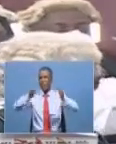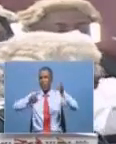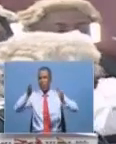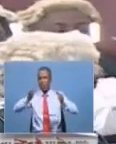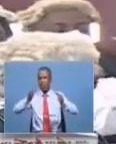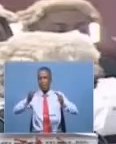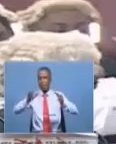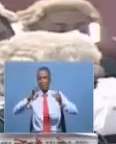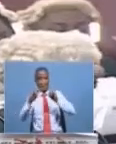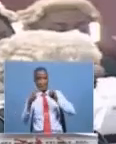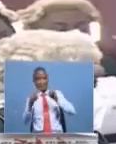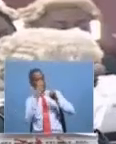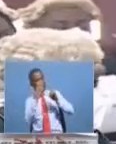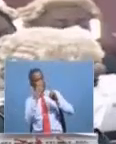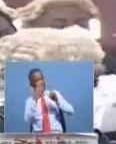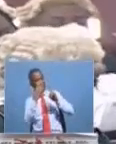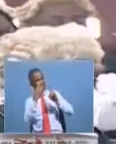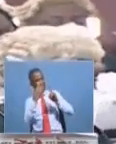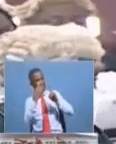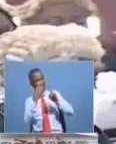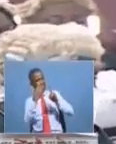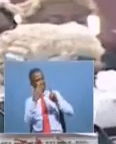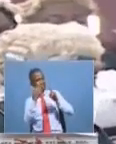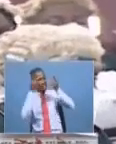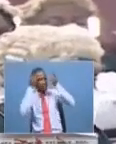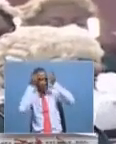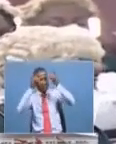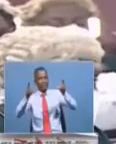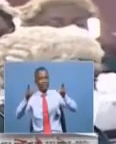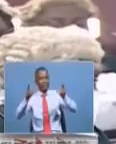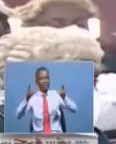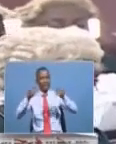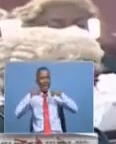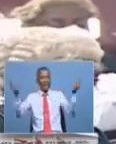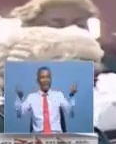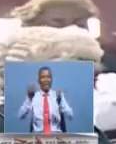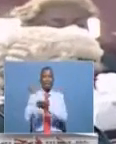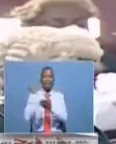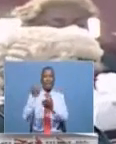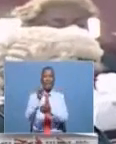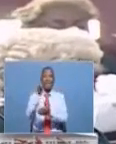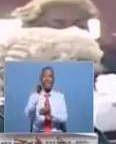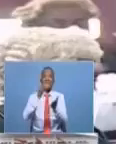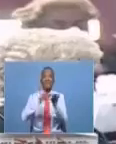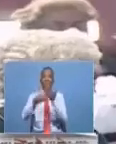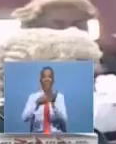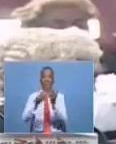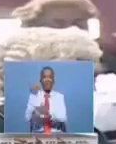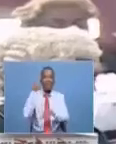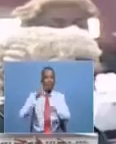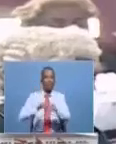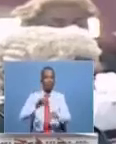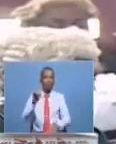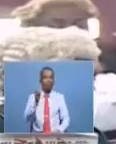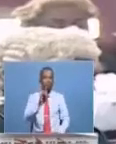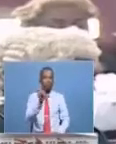reviewing its decision of 11 February 2021.